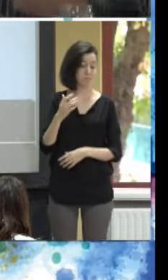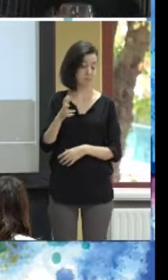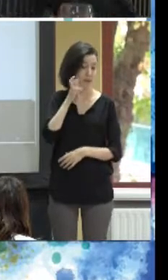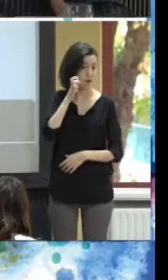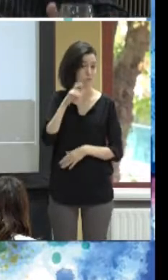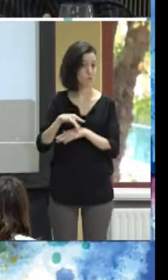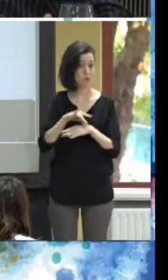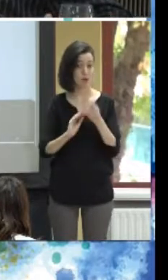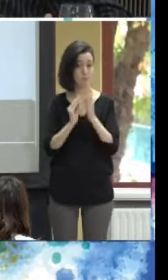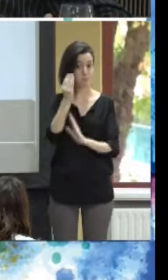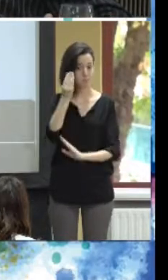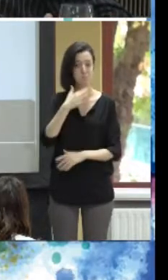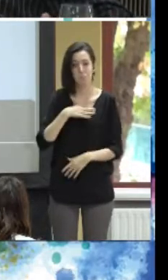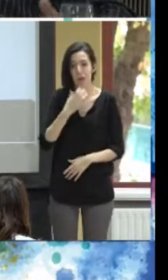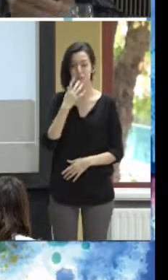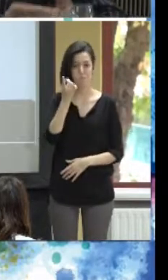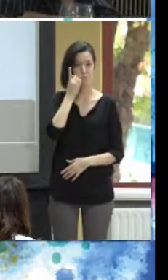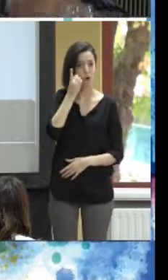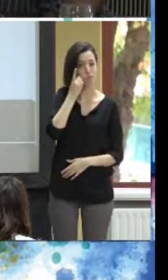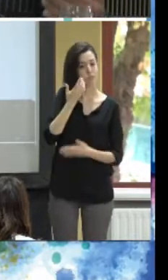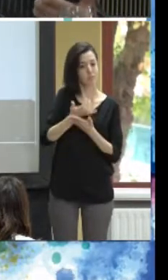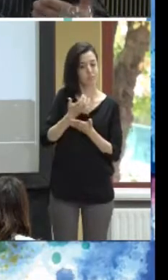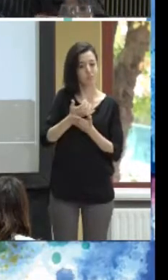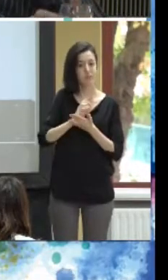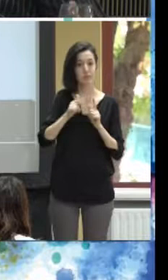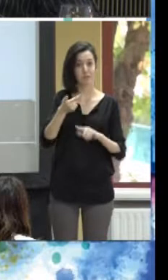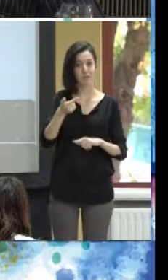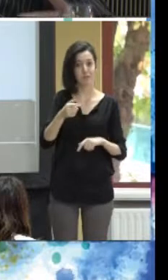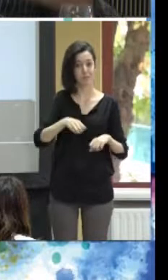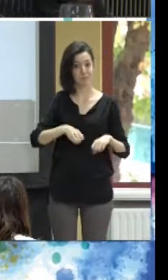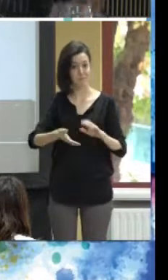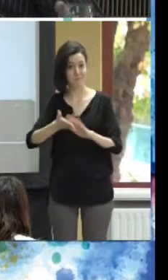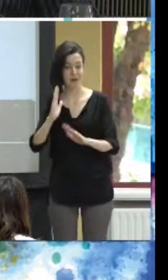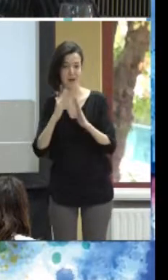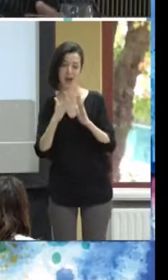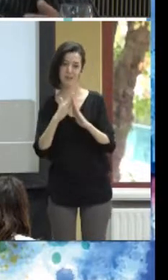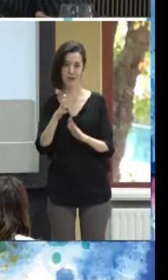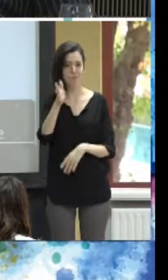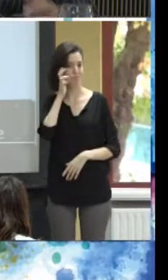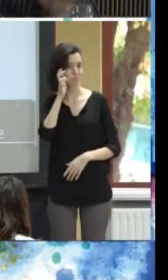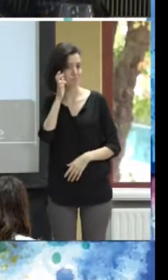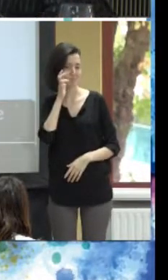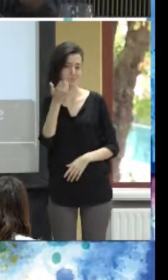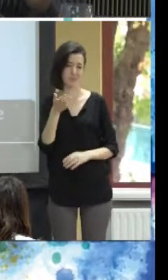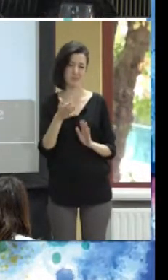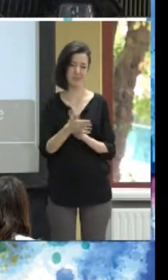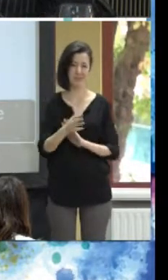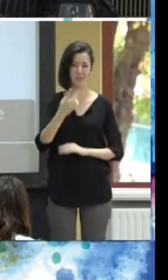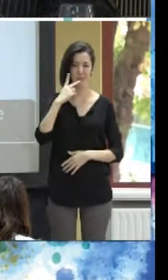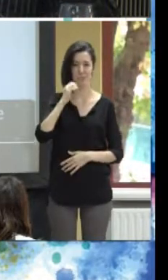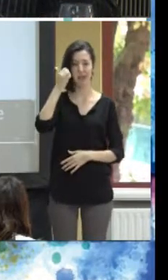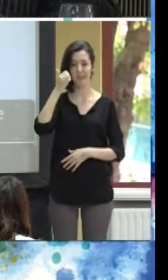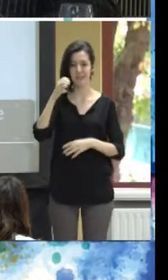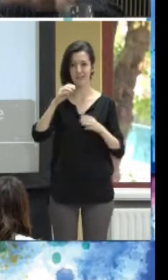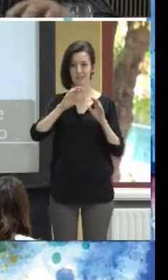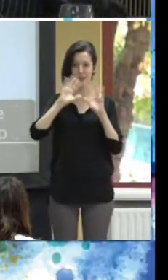a local-based experience, but make it global. Go and use the social networks and just take as a